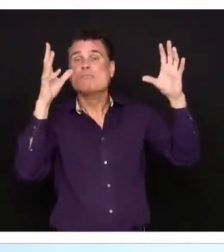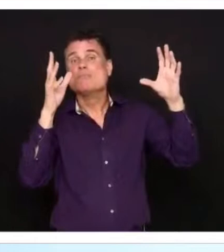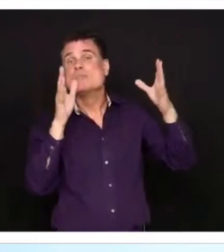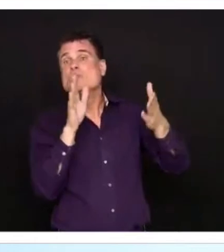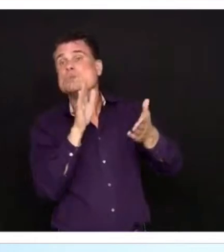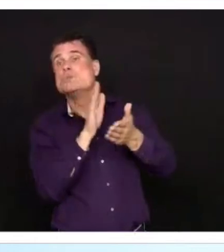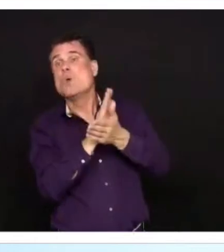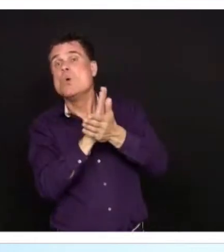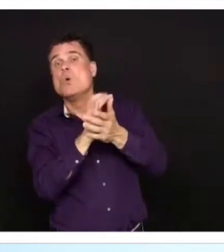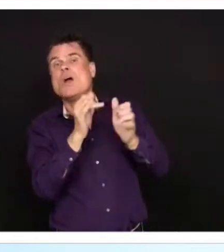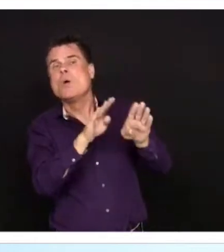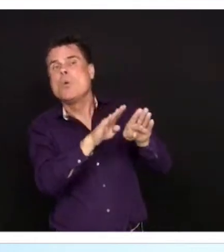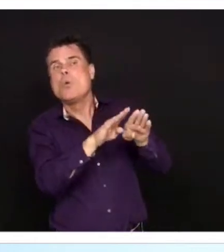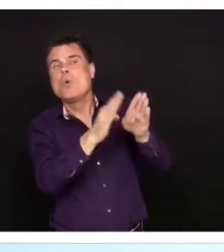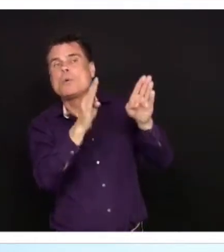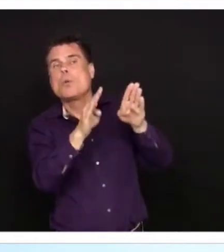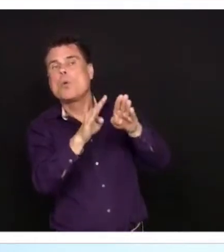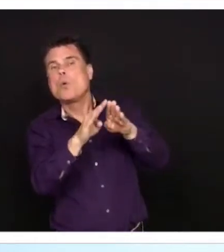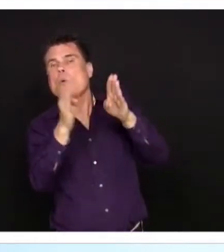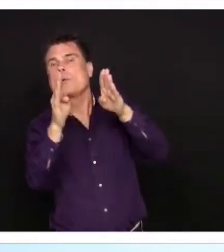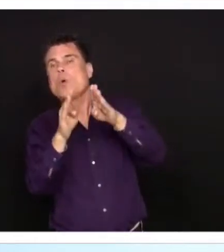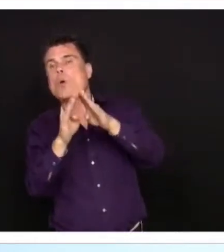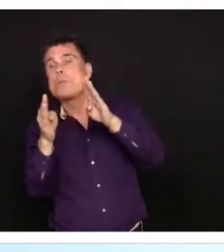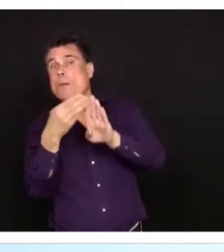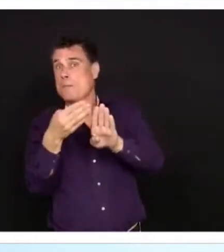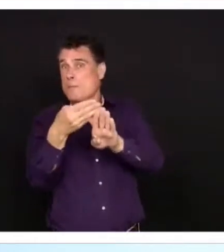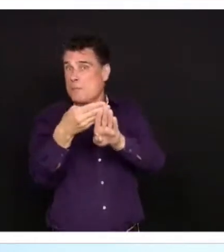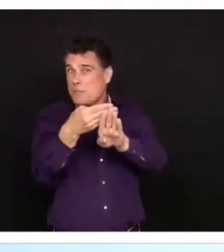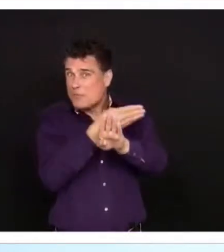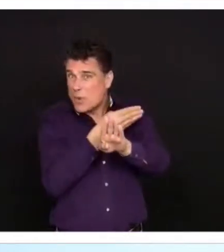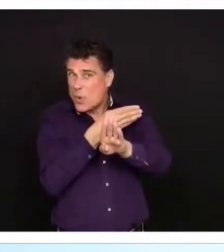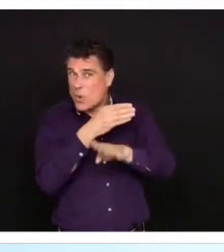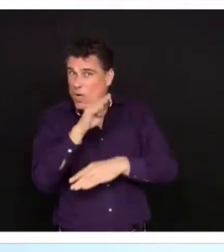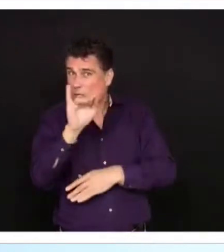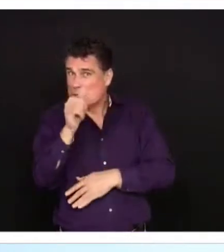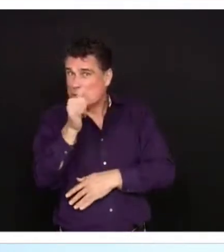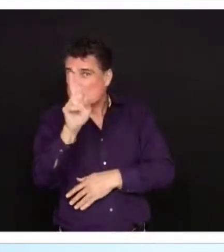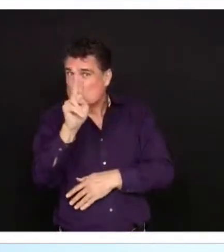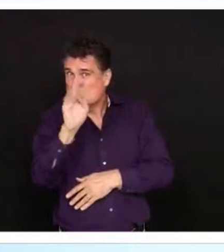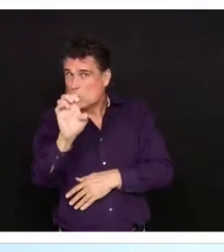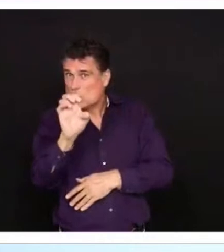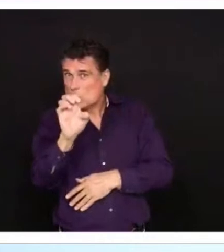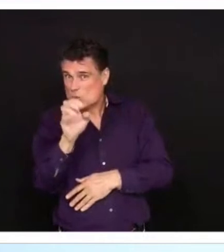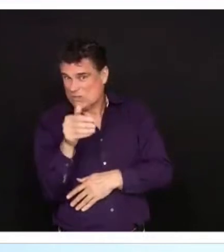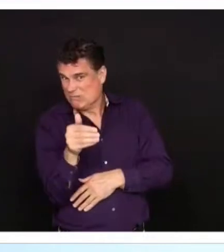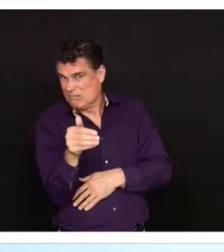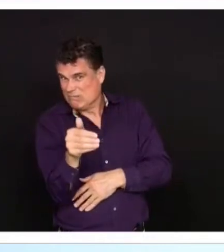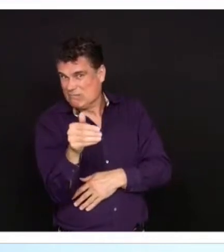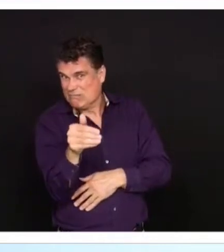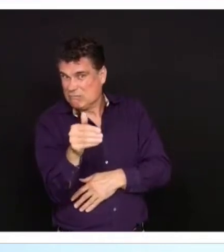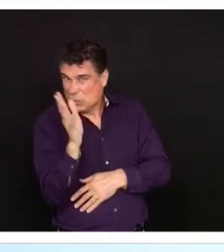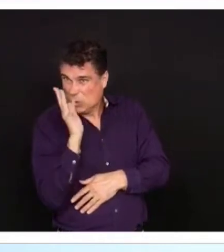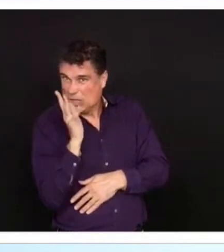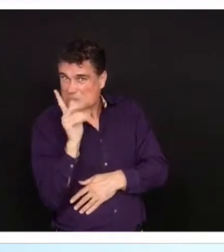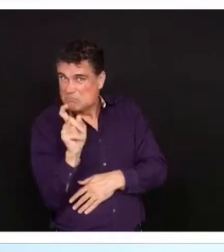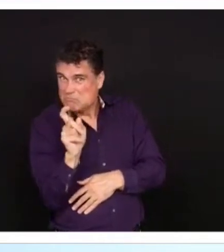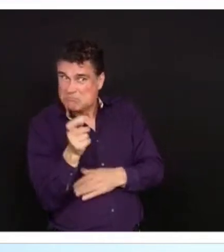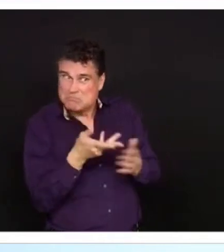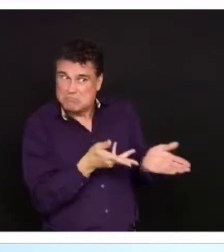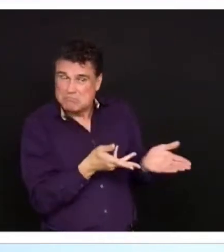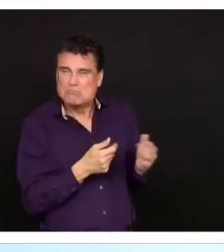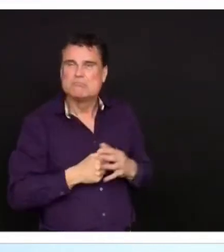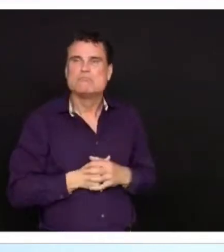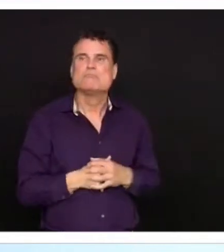One of the reasons why we wanted to present the details that we presented today, so people understand that what they're doing, what we are doing,